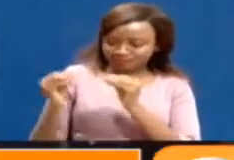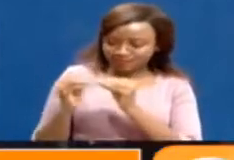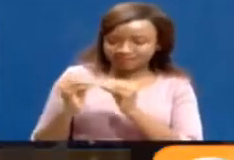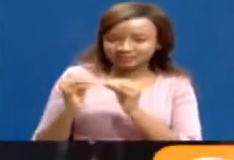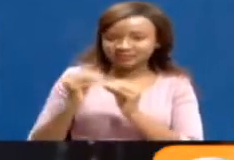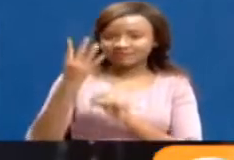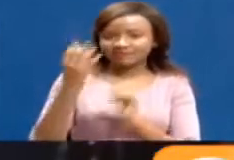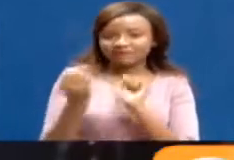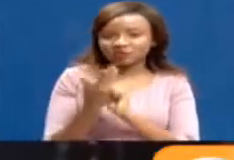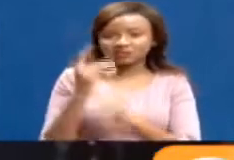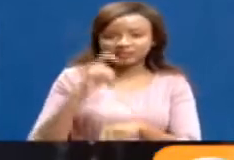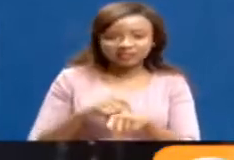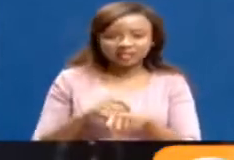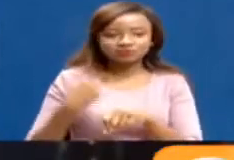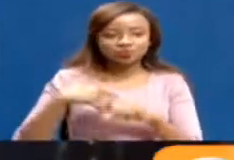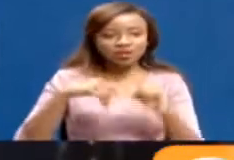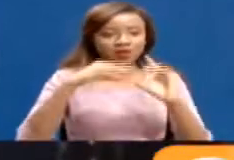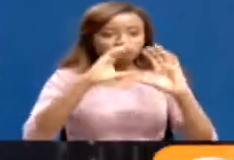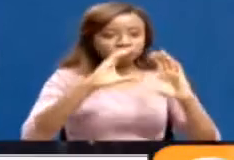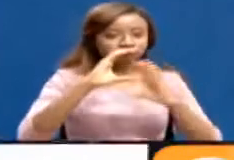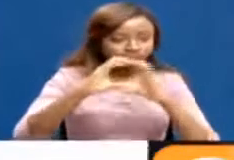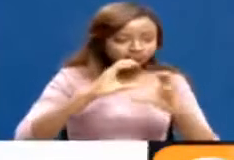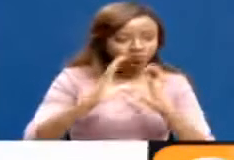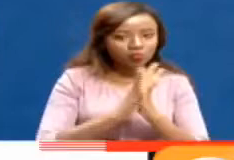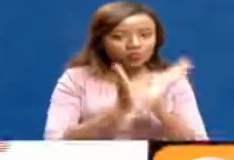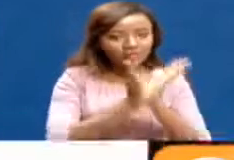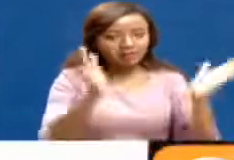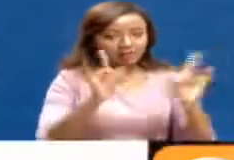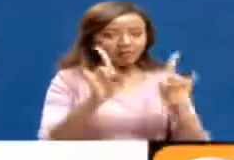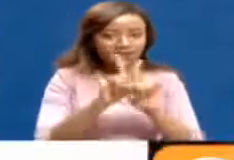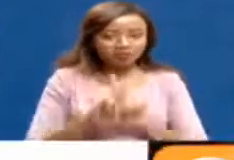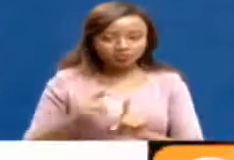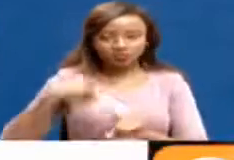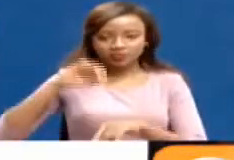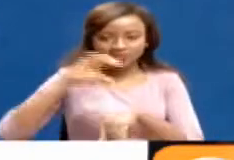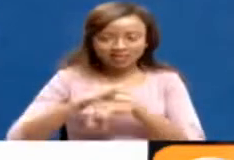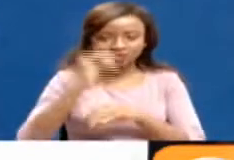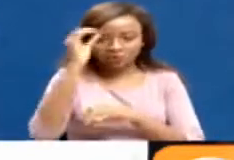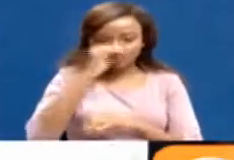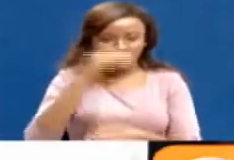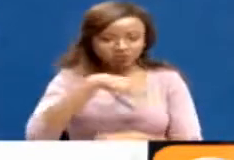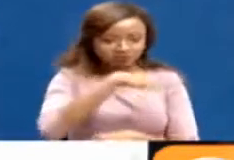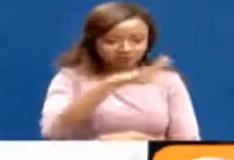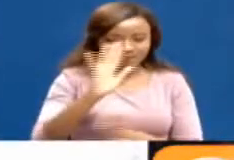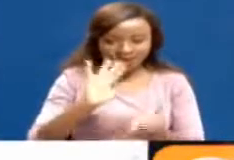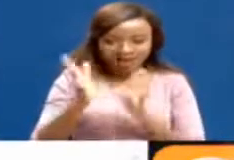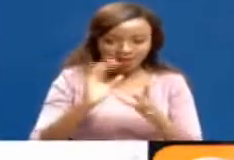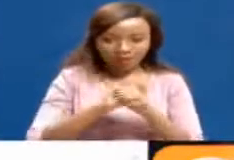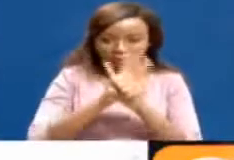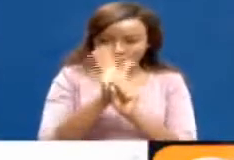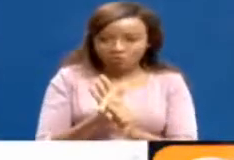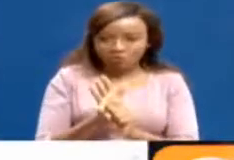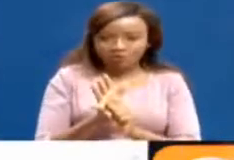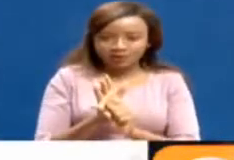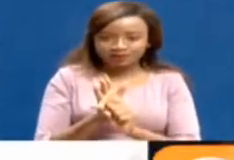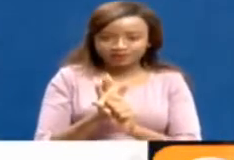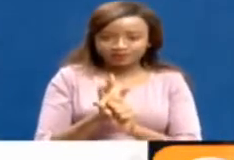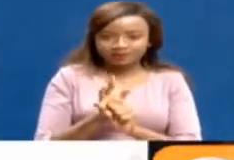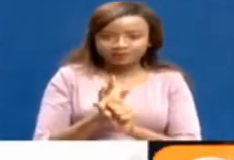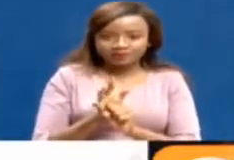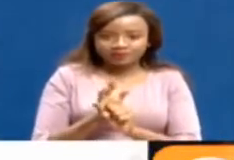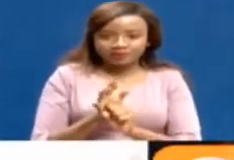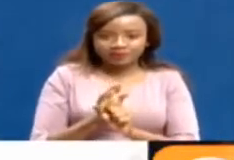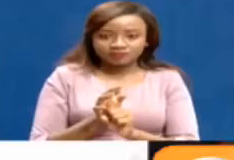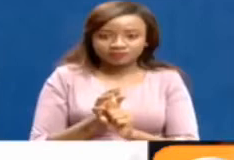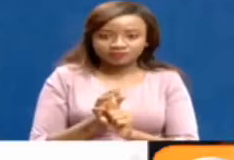We've listened to the public. We've gotten views on coronavirus. And in that short time,